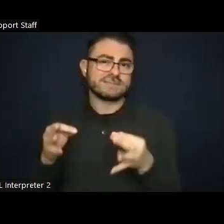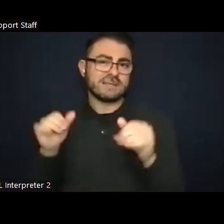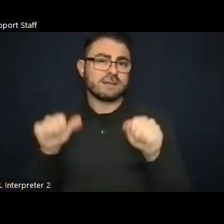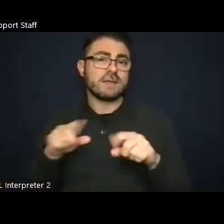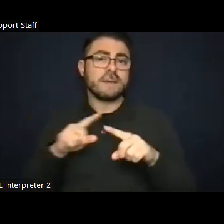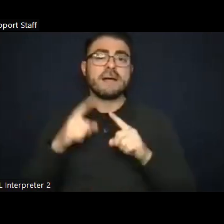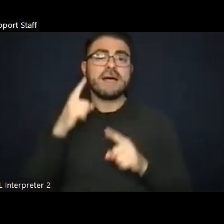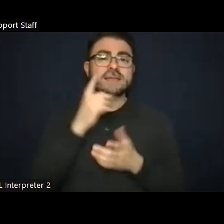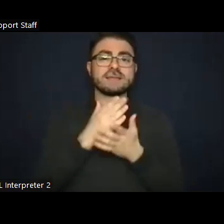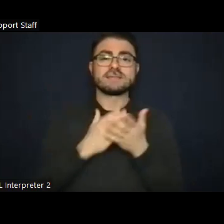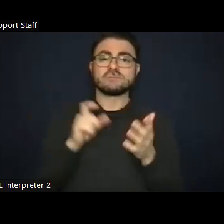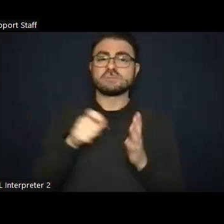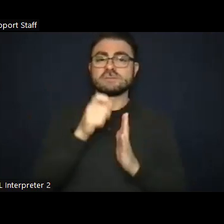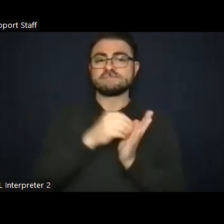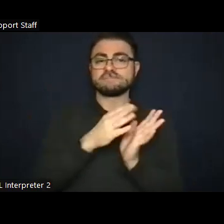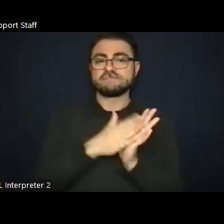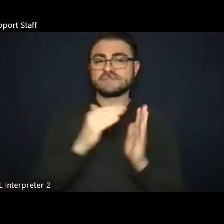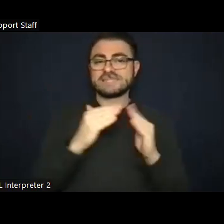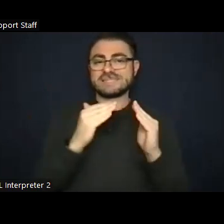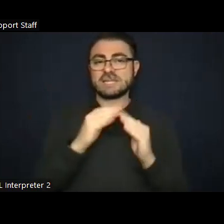written in the city code so they have some guidance.